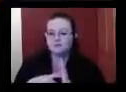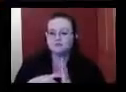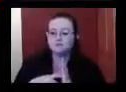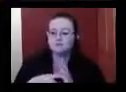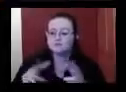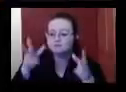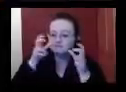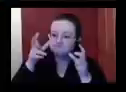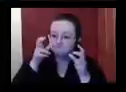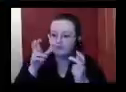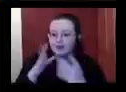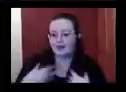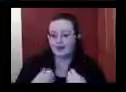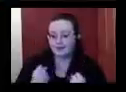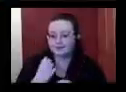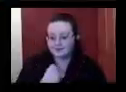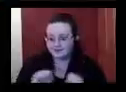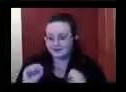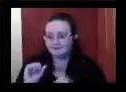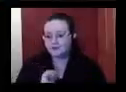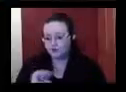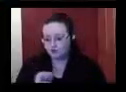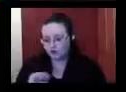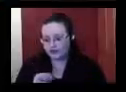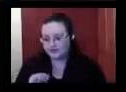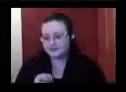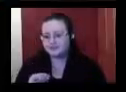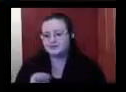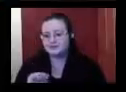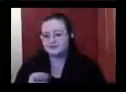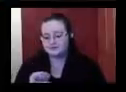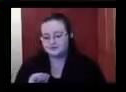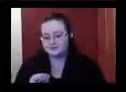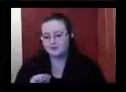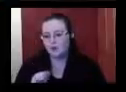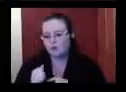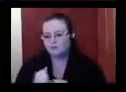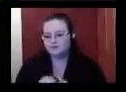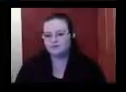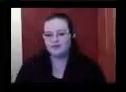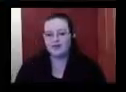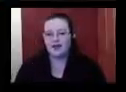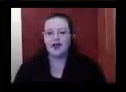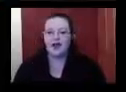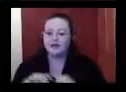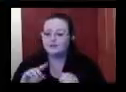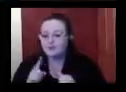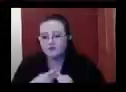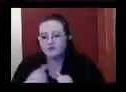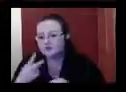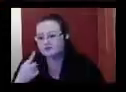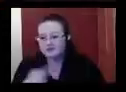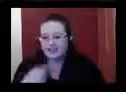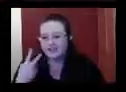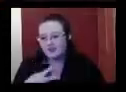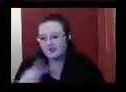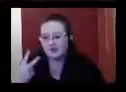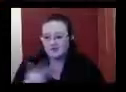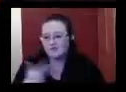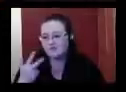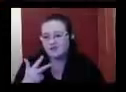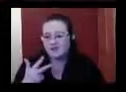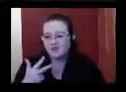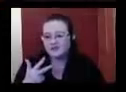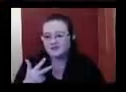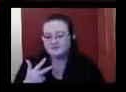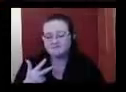school year. And they'll also spend certainly the first few days of class time reintroducing our students to the